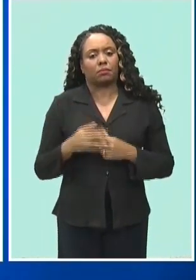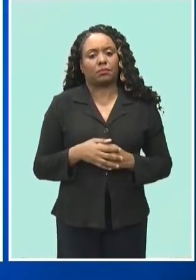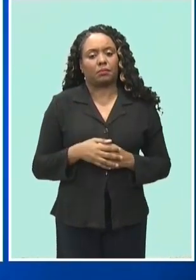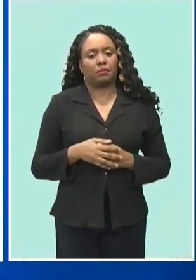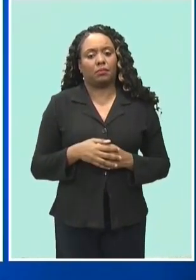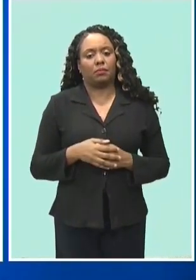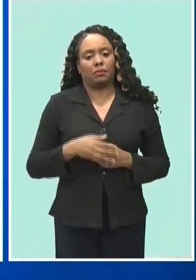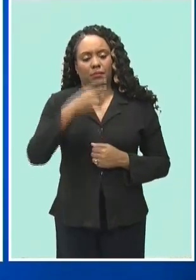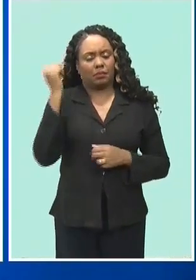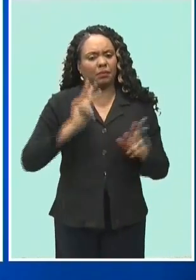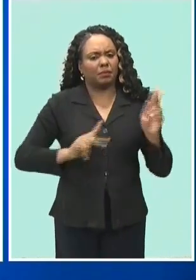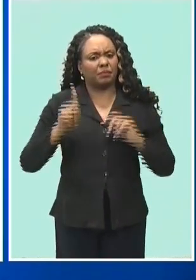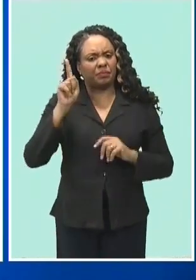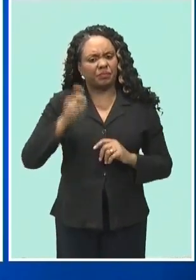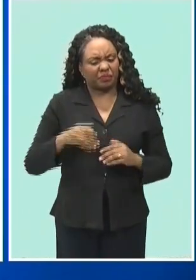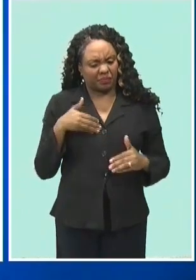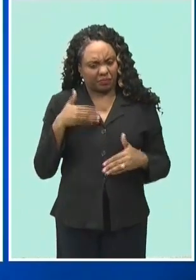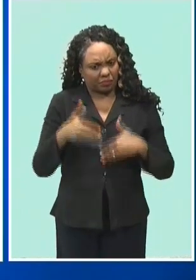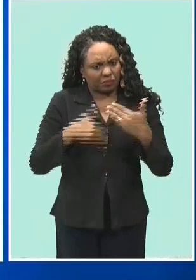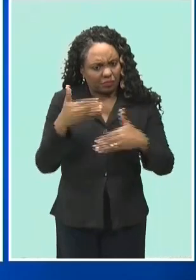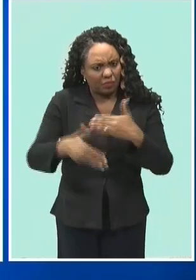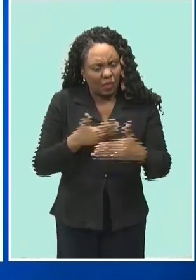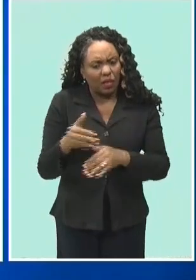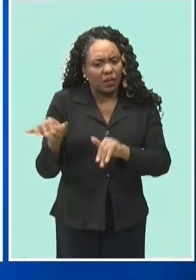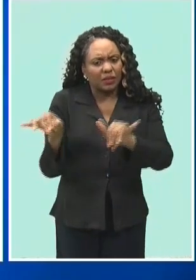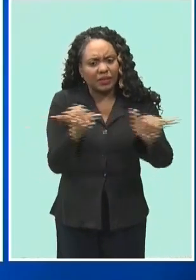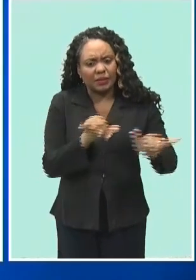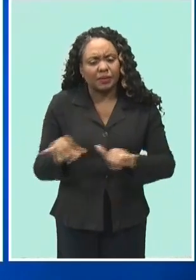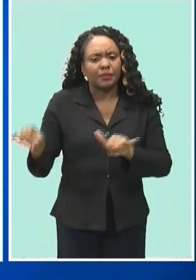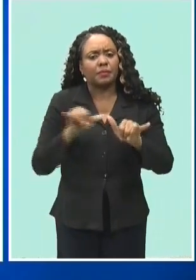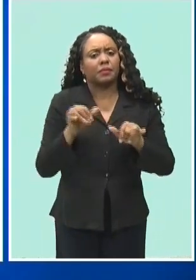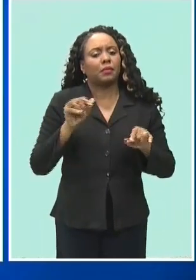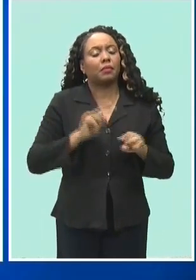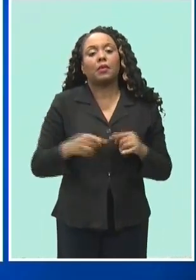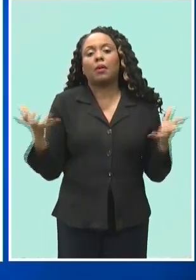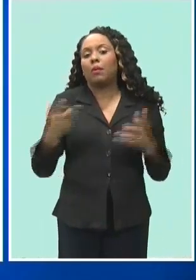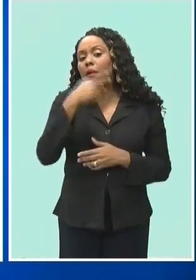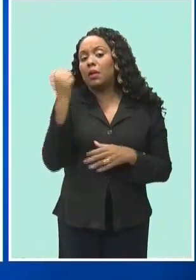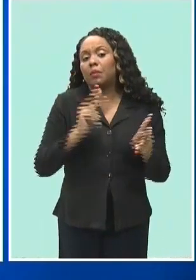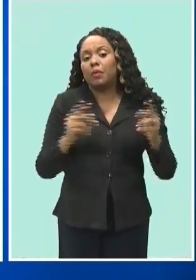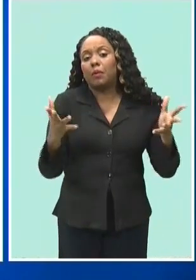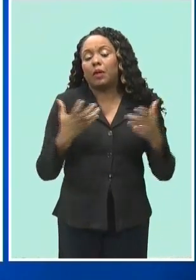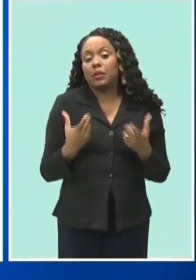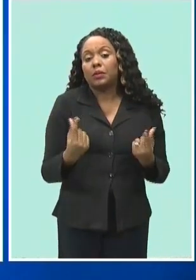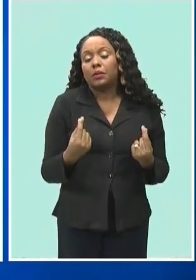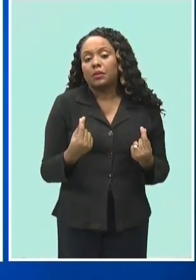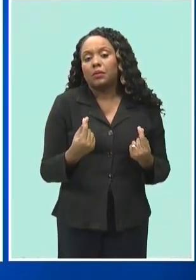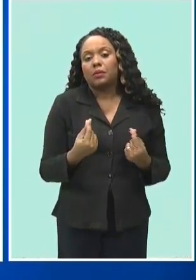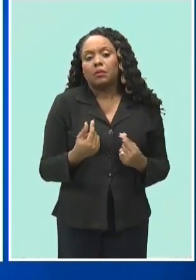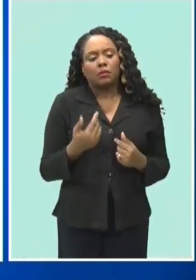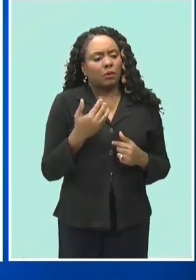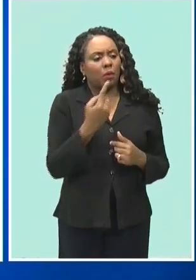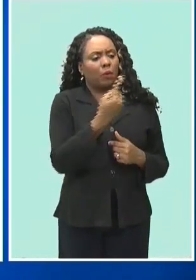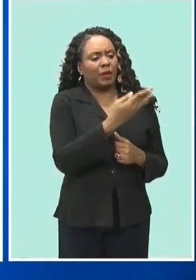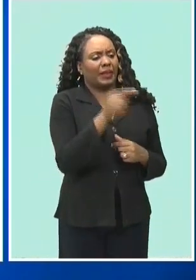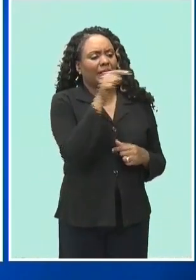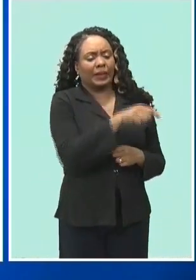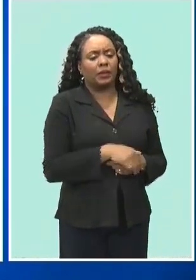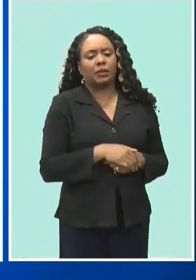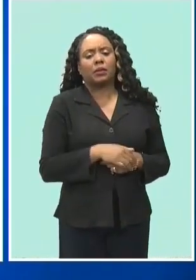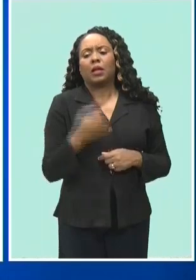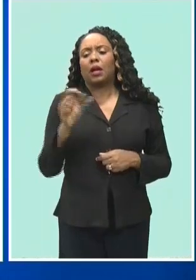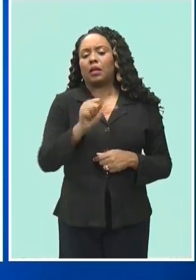black people from doing the things that other people could do, but it is what black people want to do. You have one thing here and you have something there and you choose